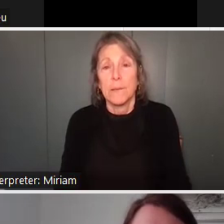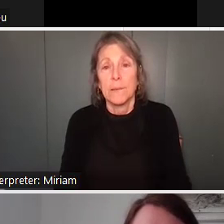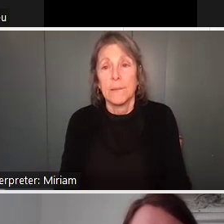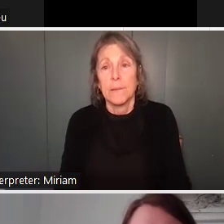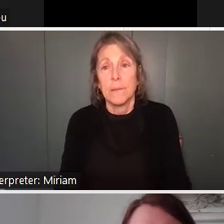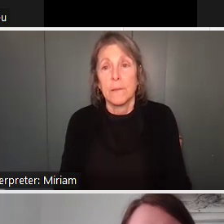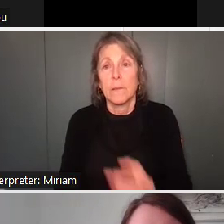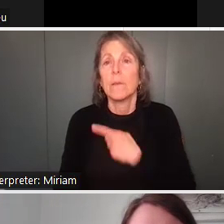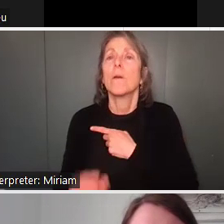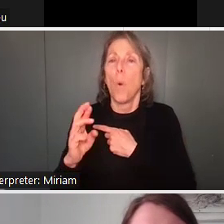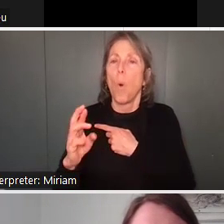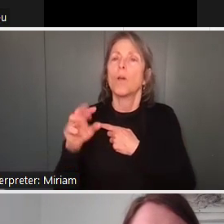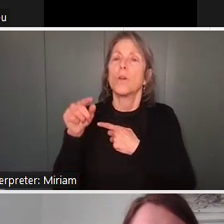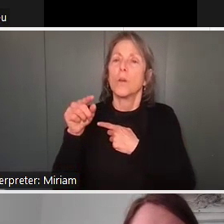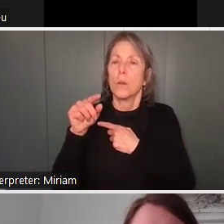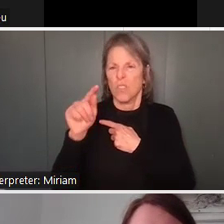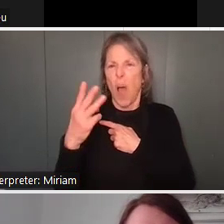Or representing an arts organization.